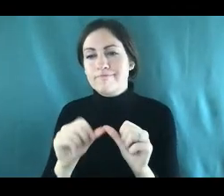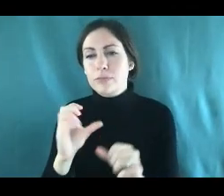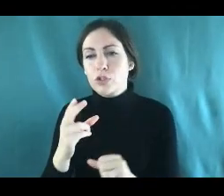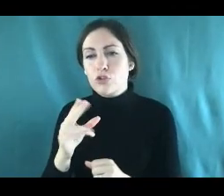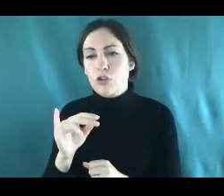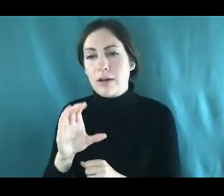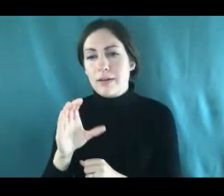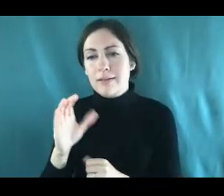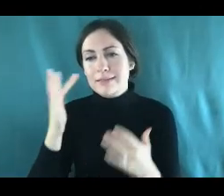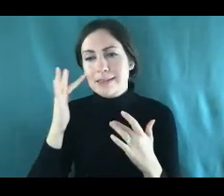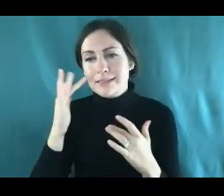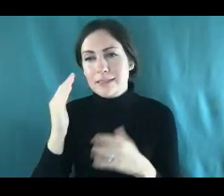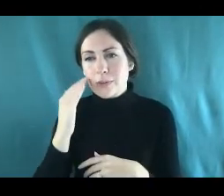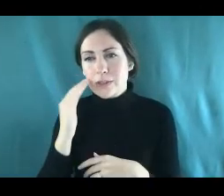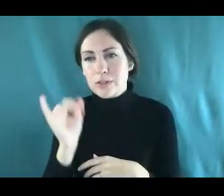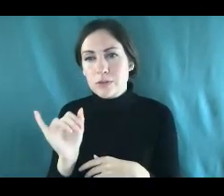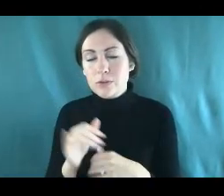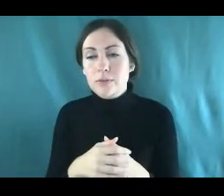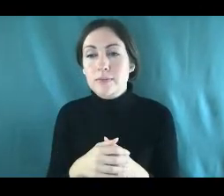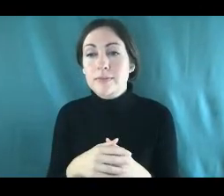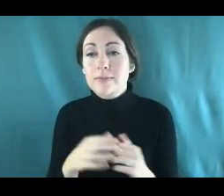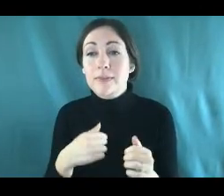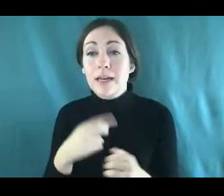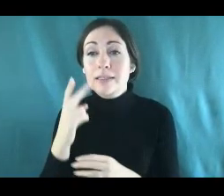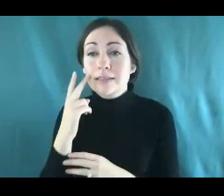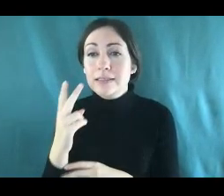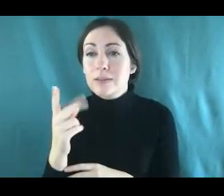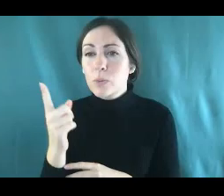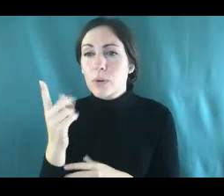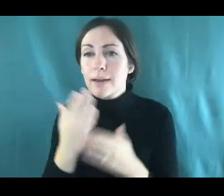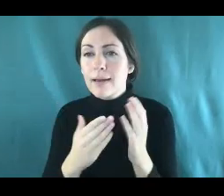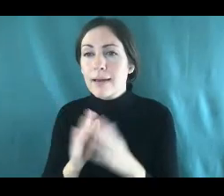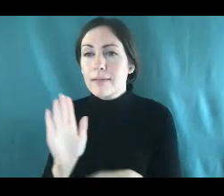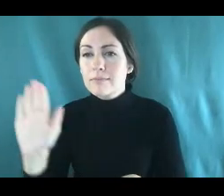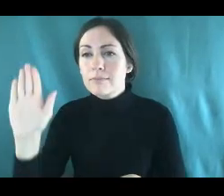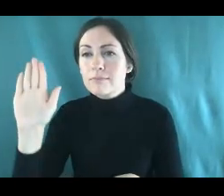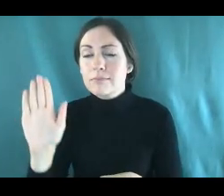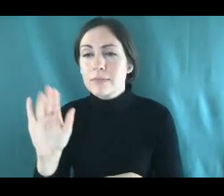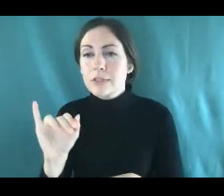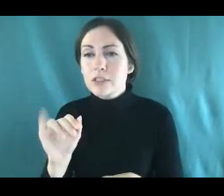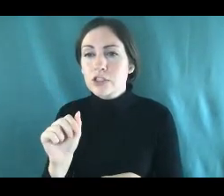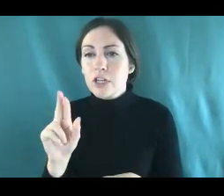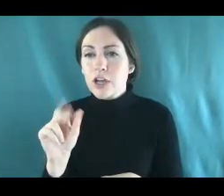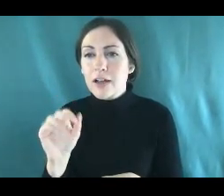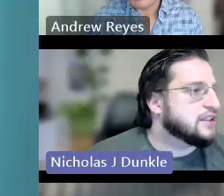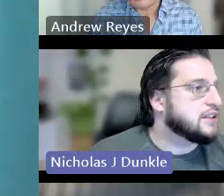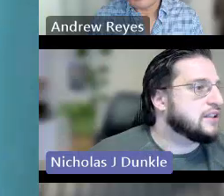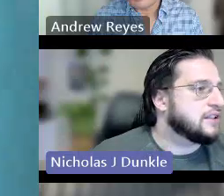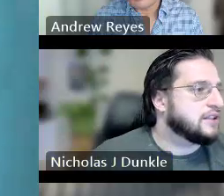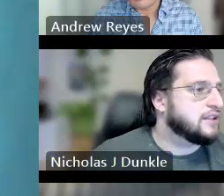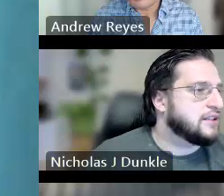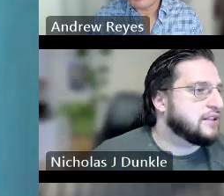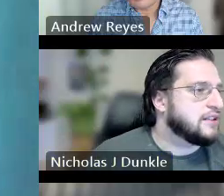months as well. I do see a hand raise. Ms. Tiara Flynn, did you have a comment,